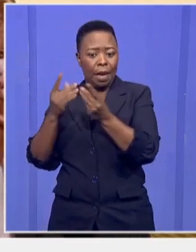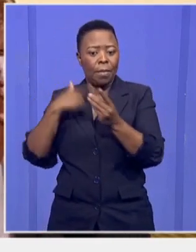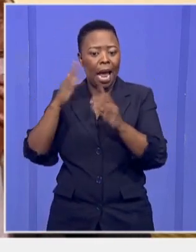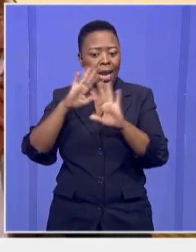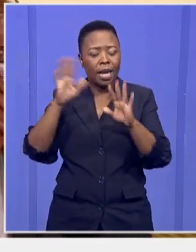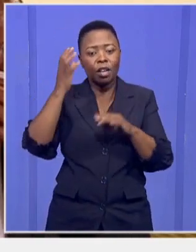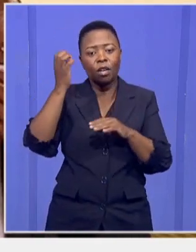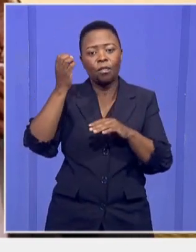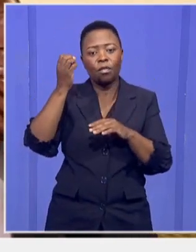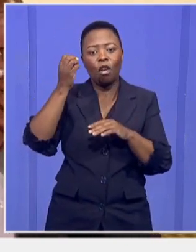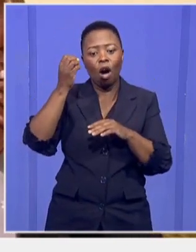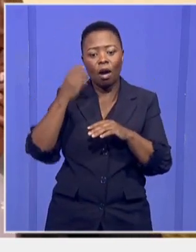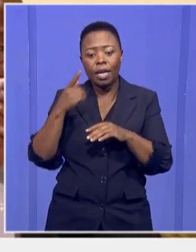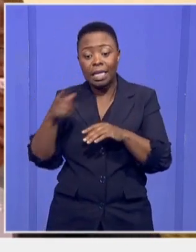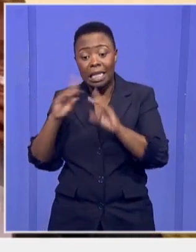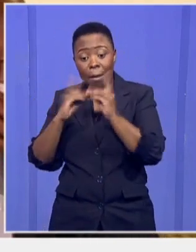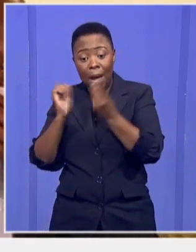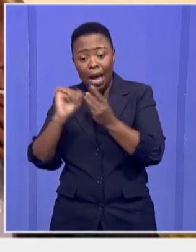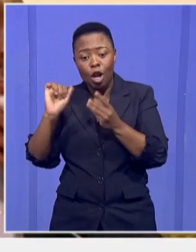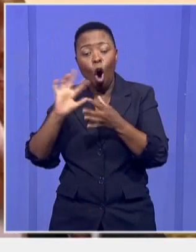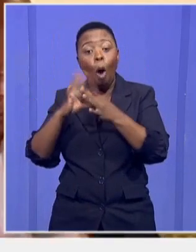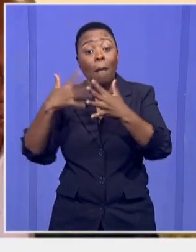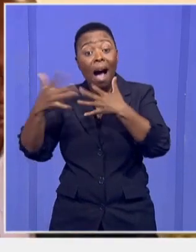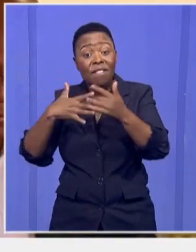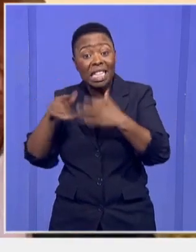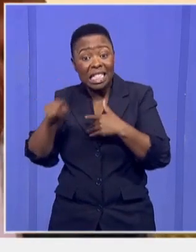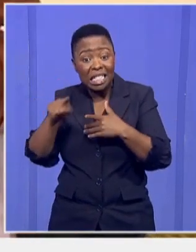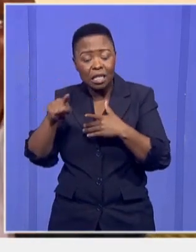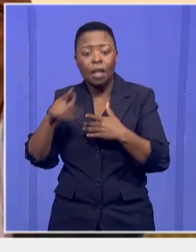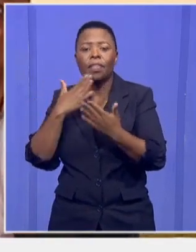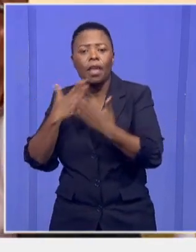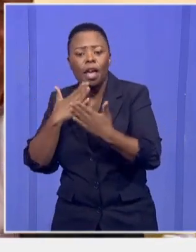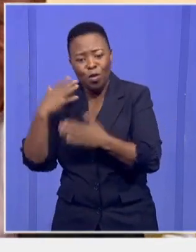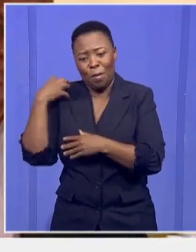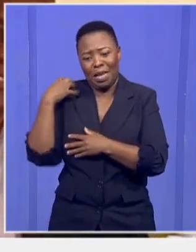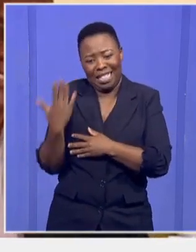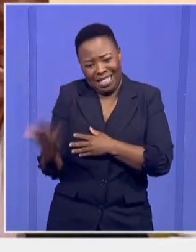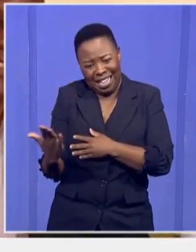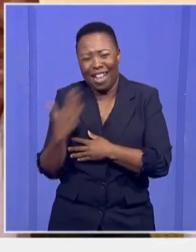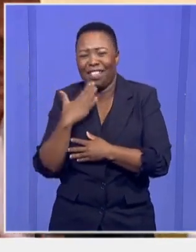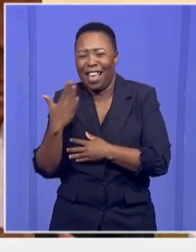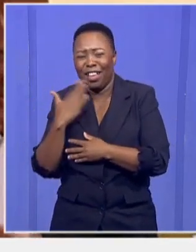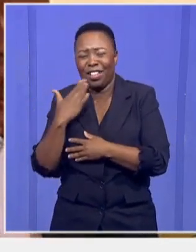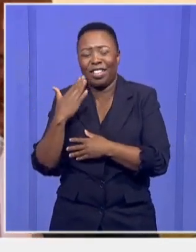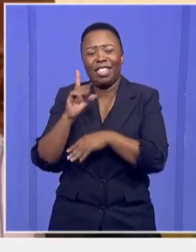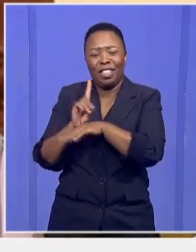Minister Motsoaledi's department, Home Affairs. Minister, thank you as well.